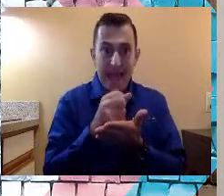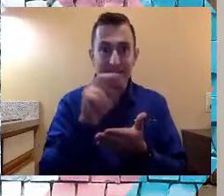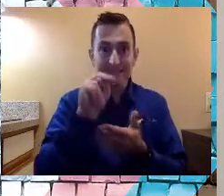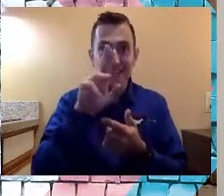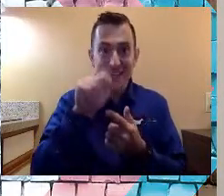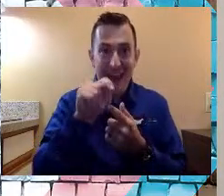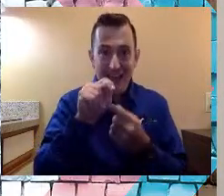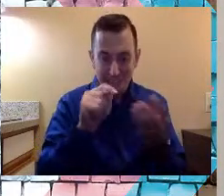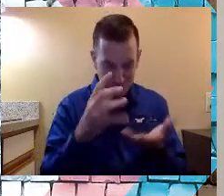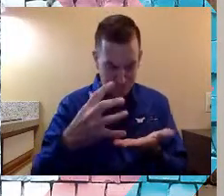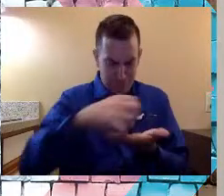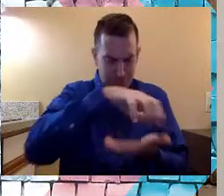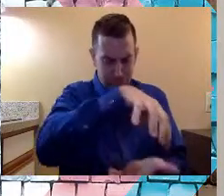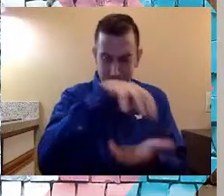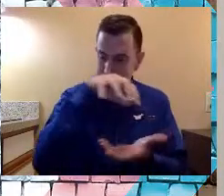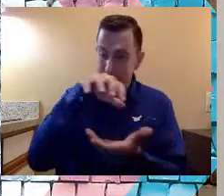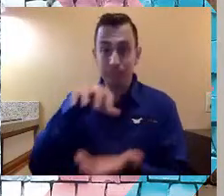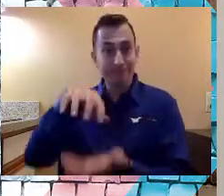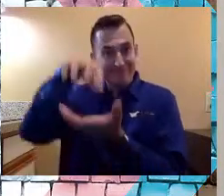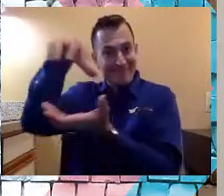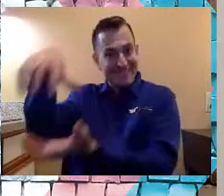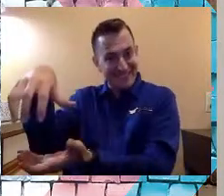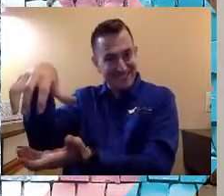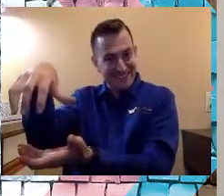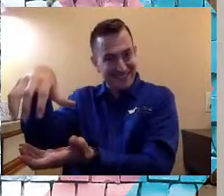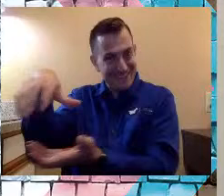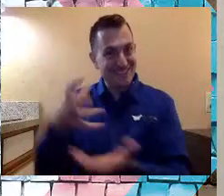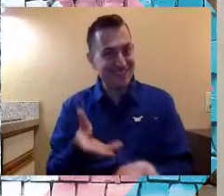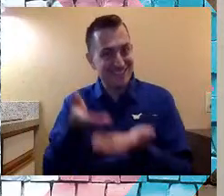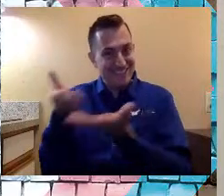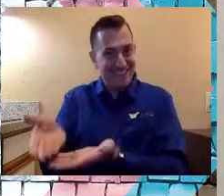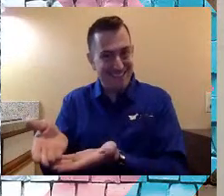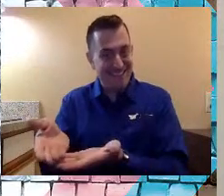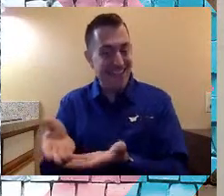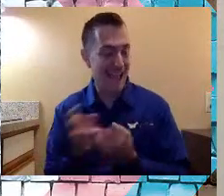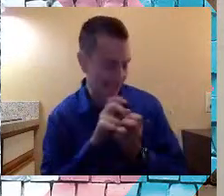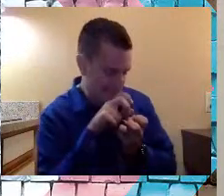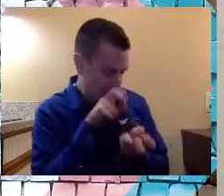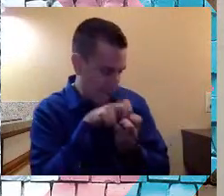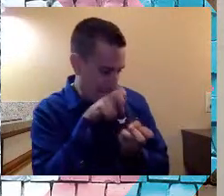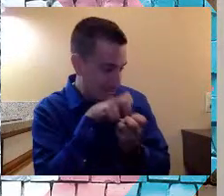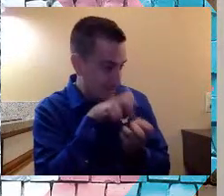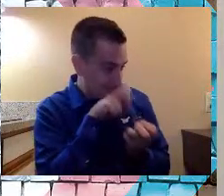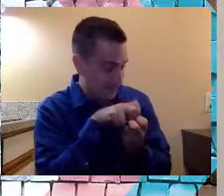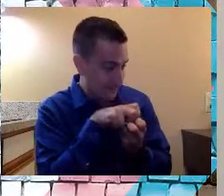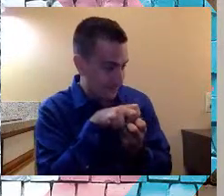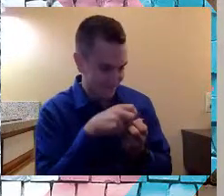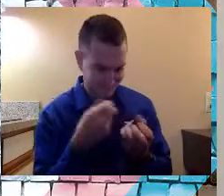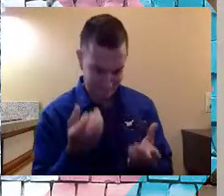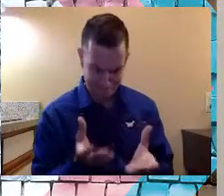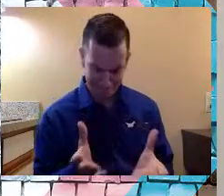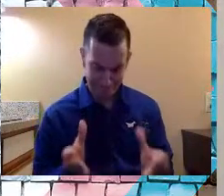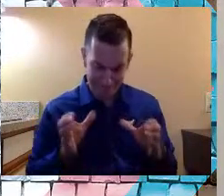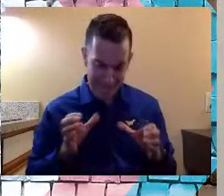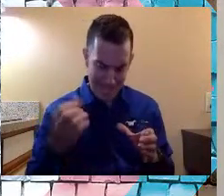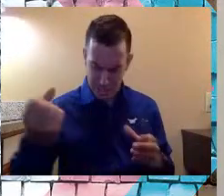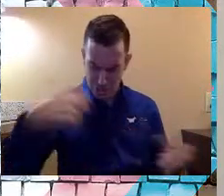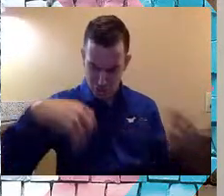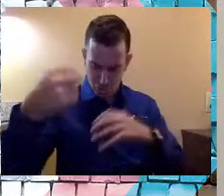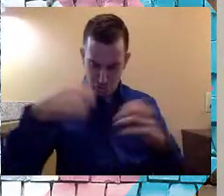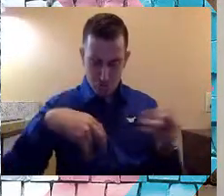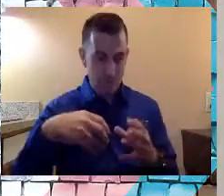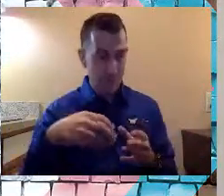has her purse full of nuts. And this little squirrel has a purse full of nuts. I hope they